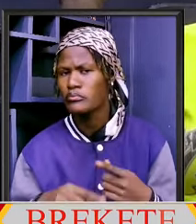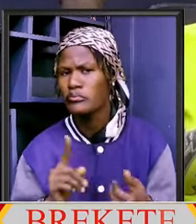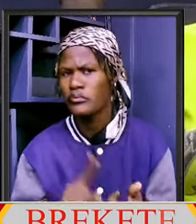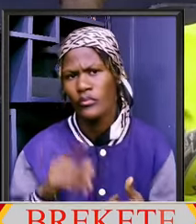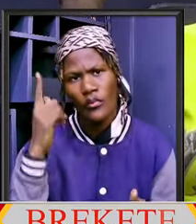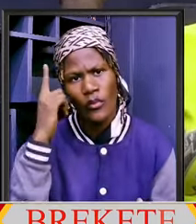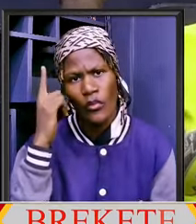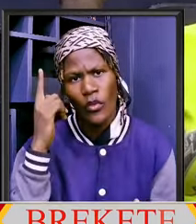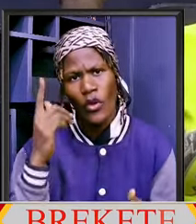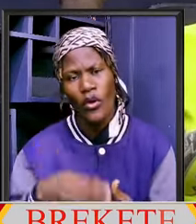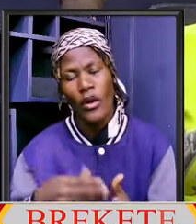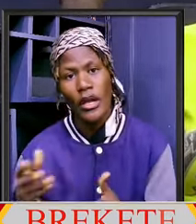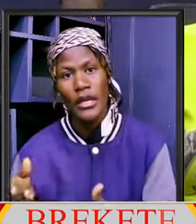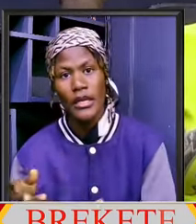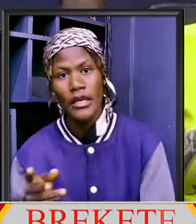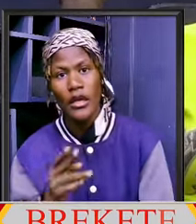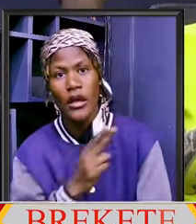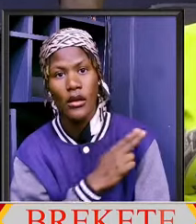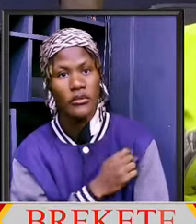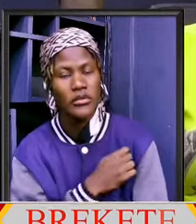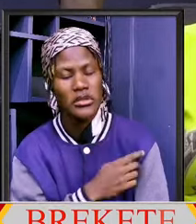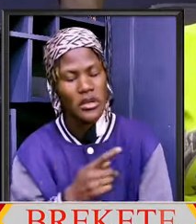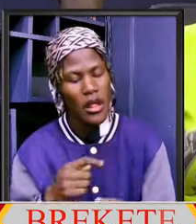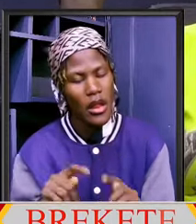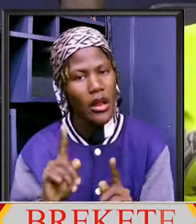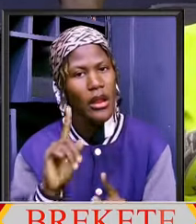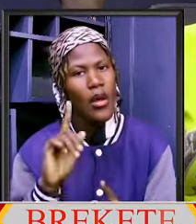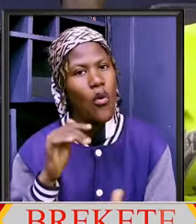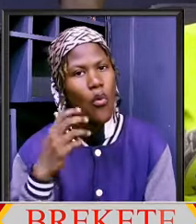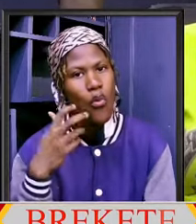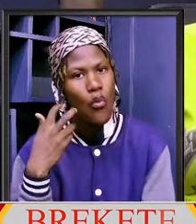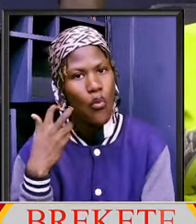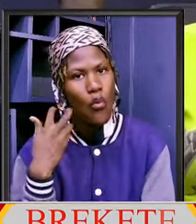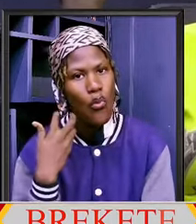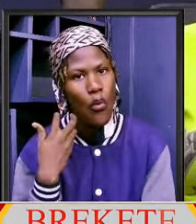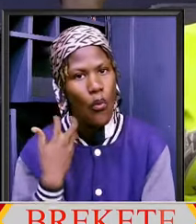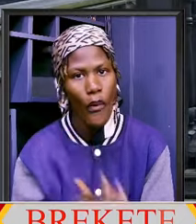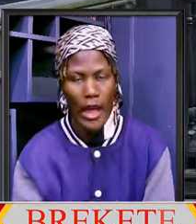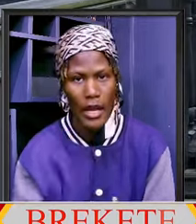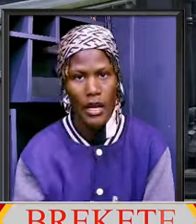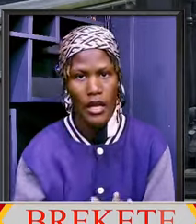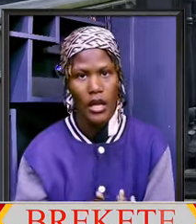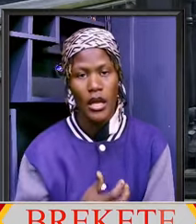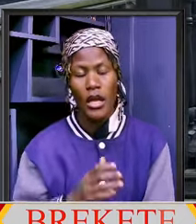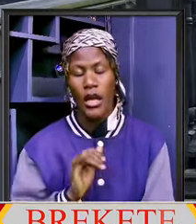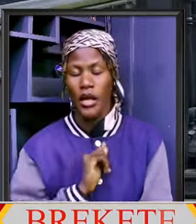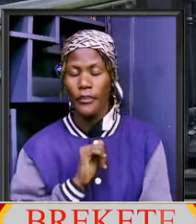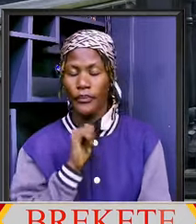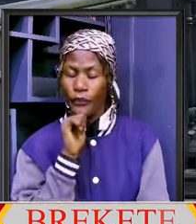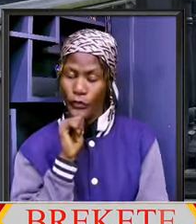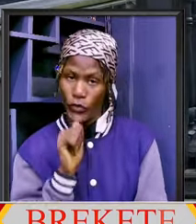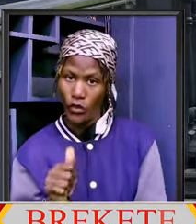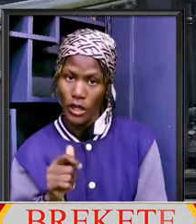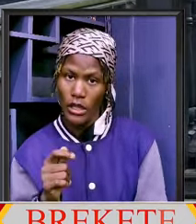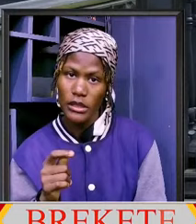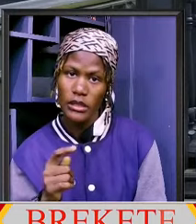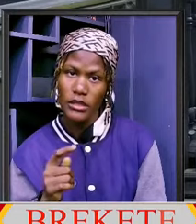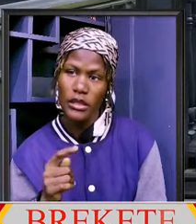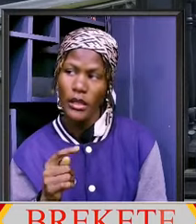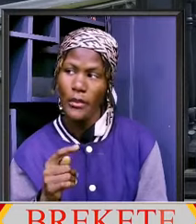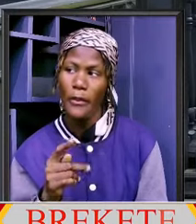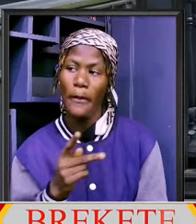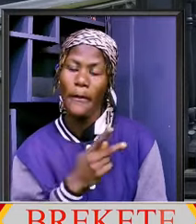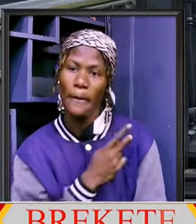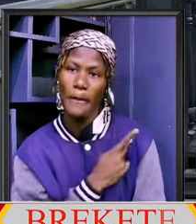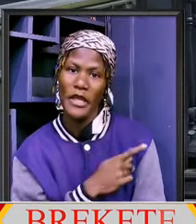well. Yes. Now based on not be me be the patient too. Now feedback why they get from people. Maitama used to be very